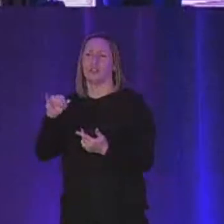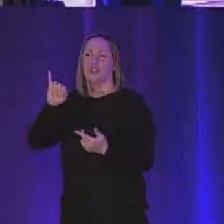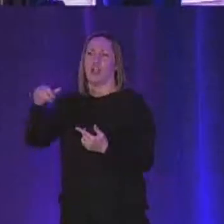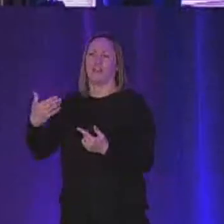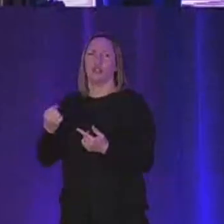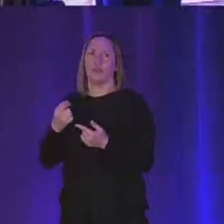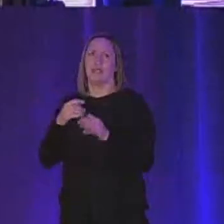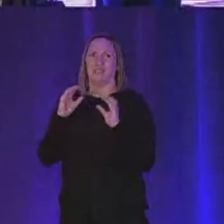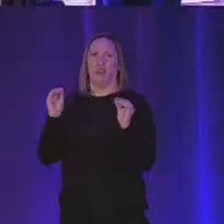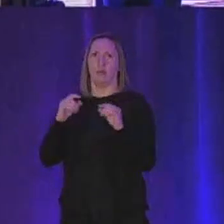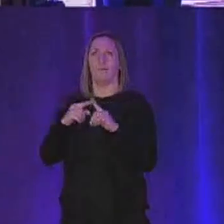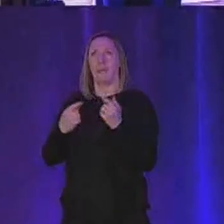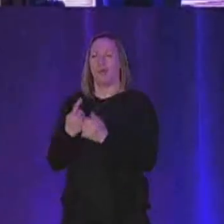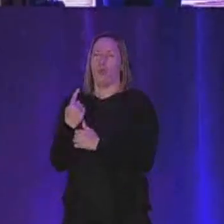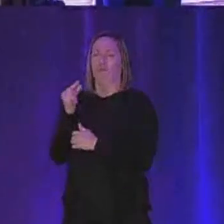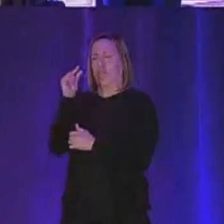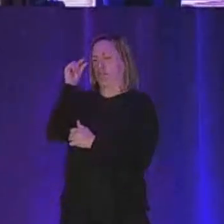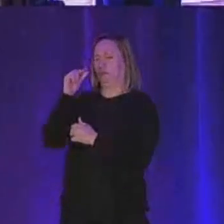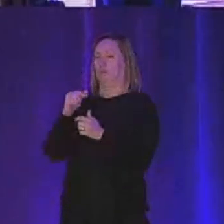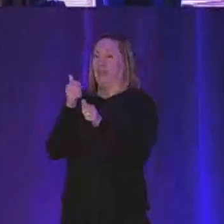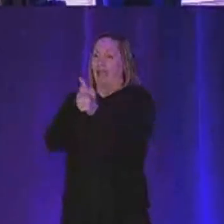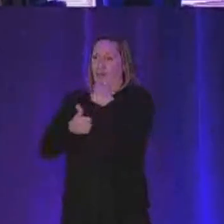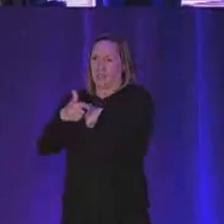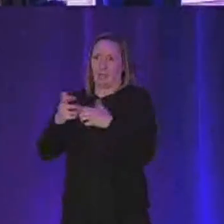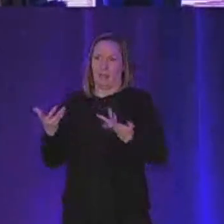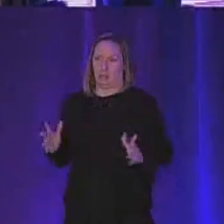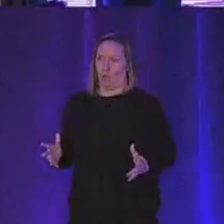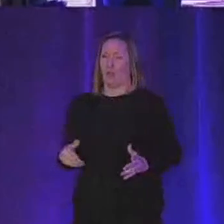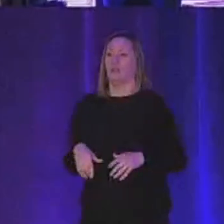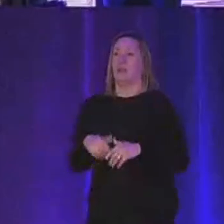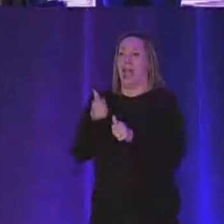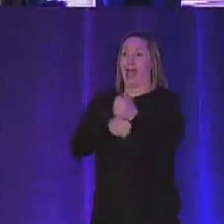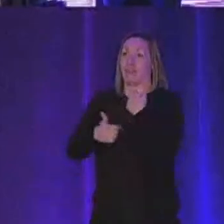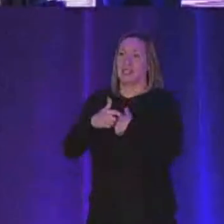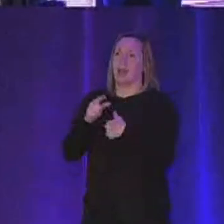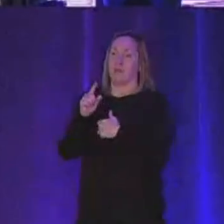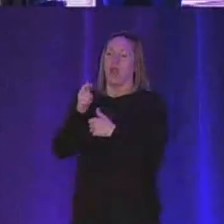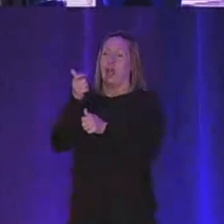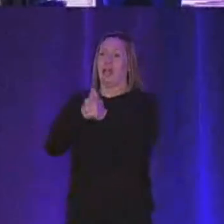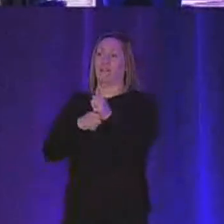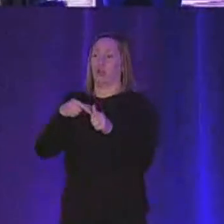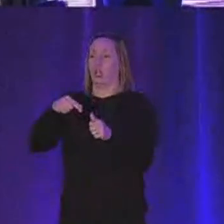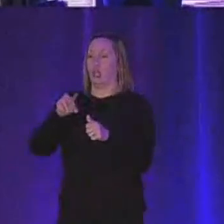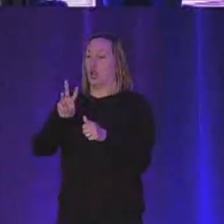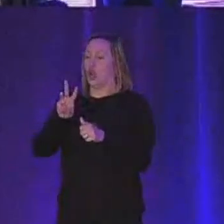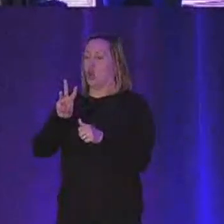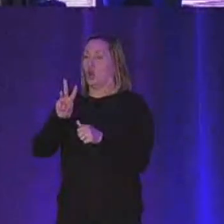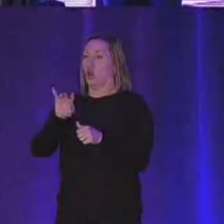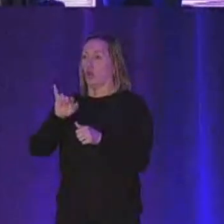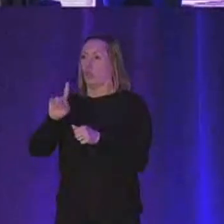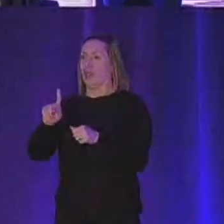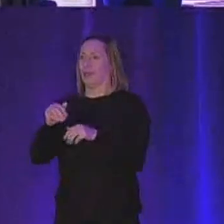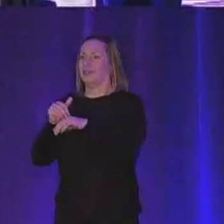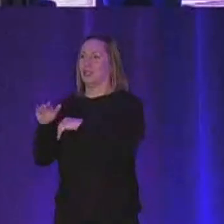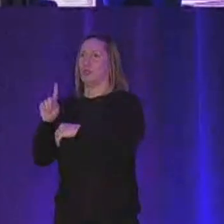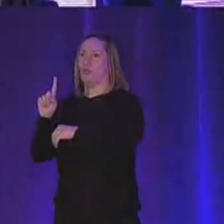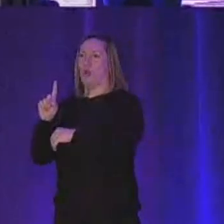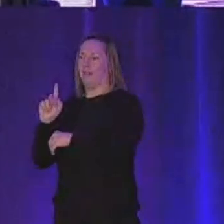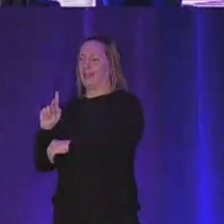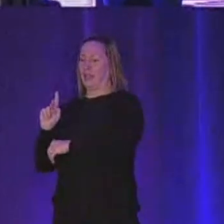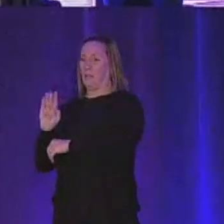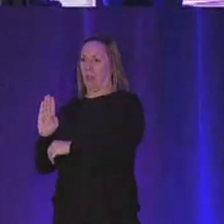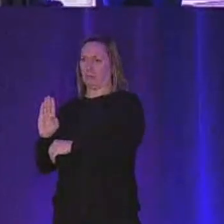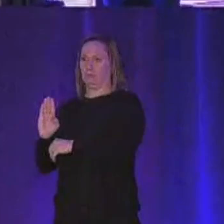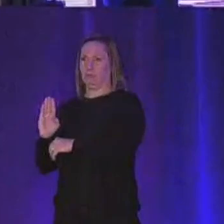of boilerplate every single time. It's every single time. Every Quick app ships 1 kilobyte of JavaScript on initial load, roughly.